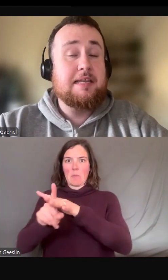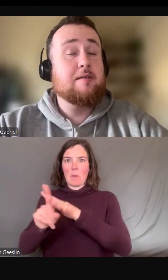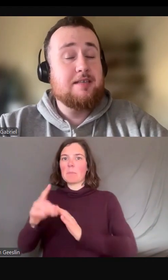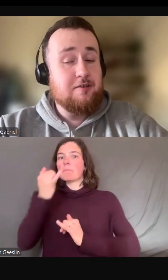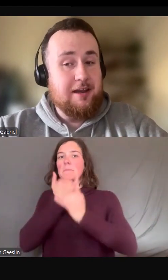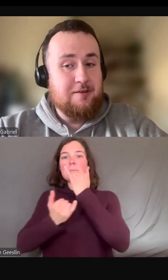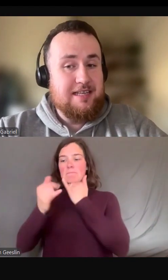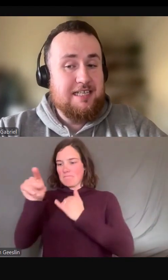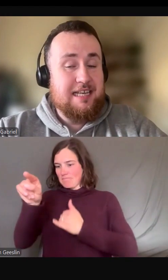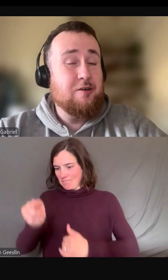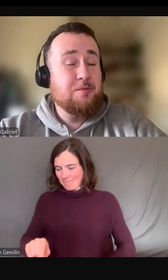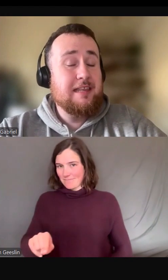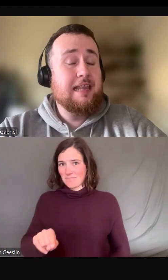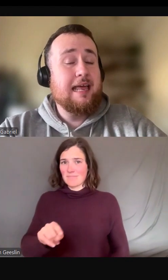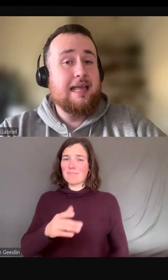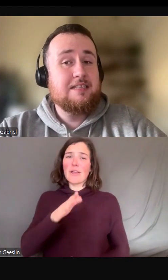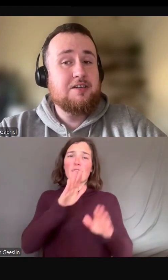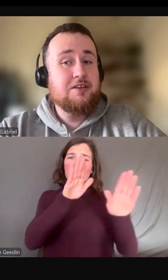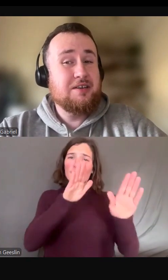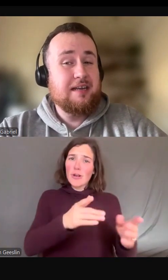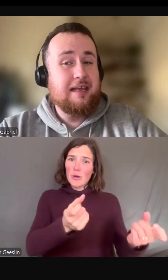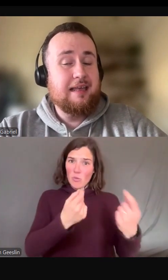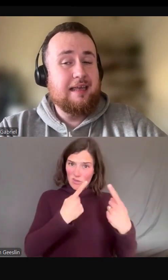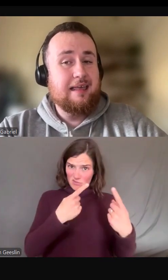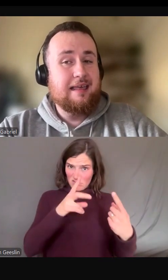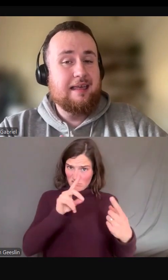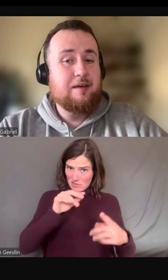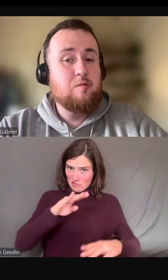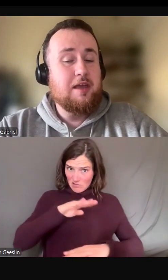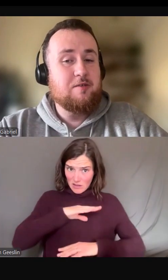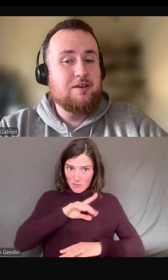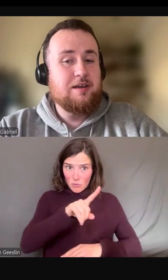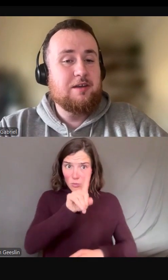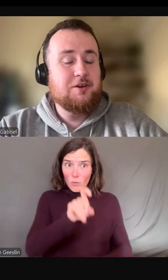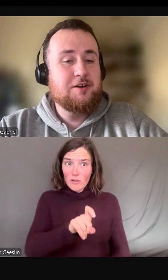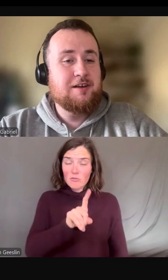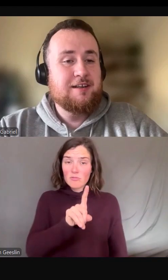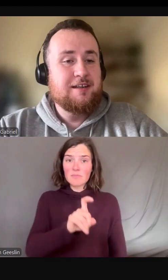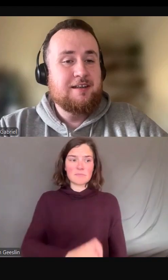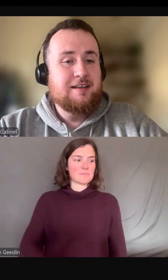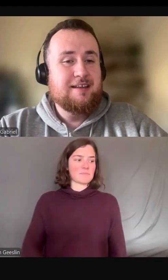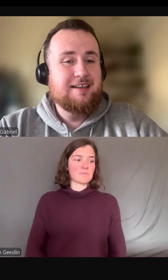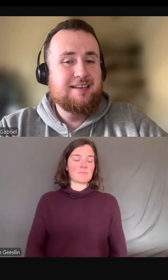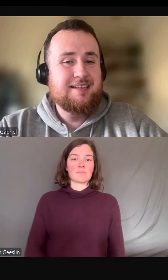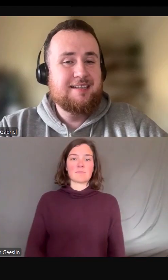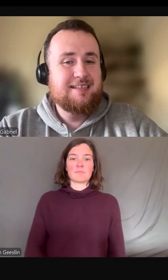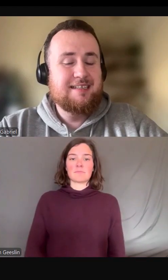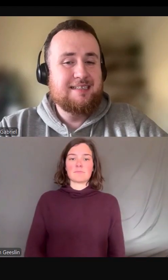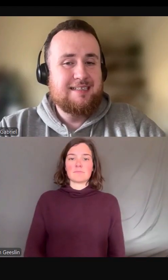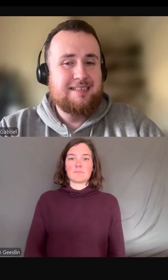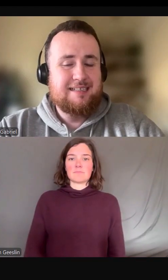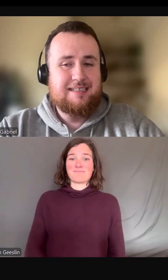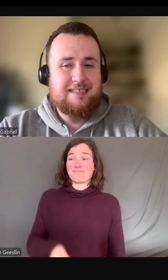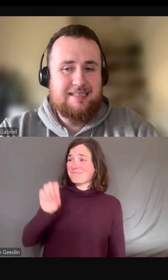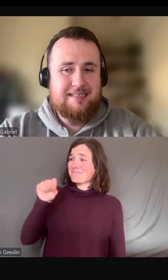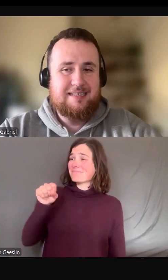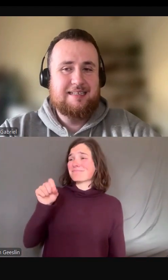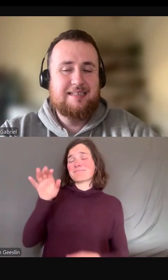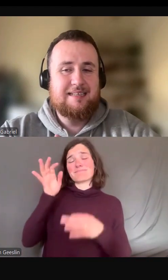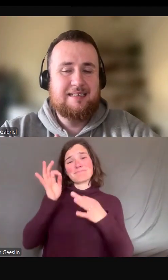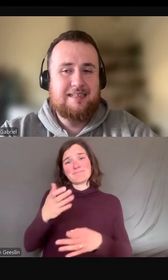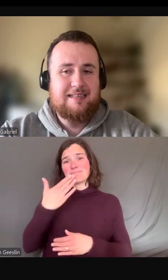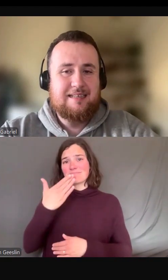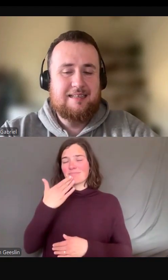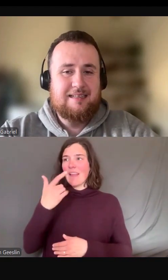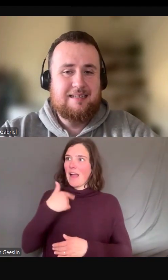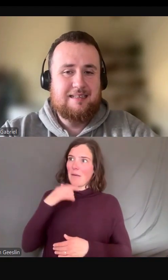But that was a great question. Hopefully, did that answer what you were looking for? Yes, absolutely. Yeah, I actually have been looking